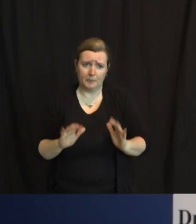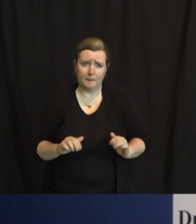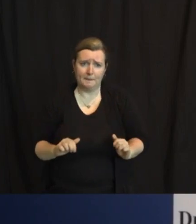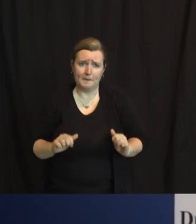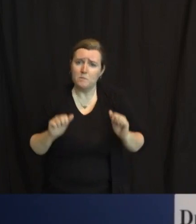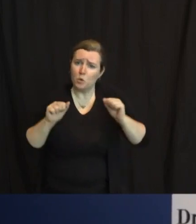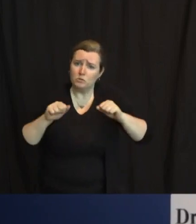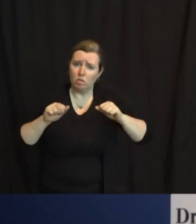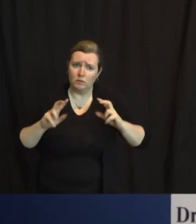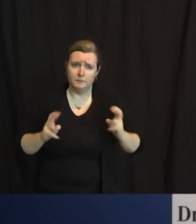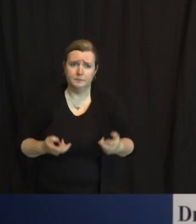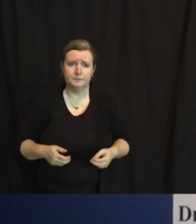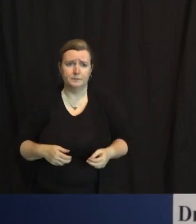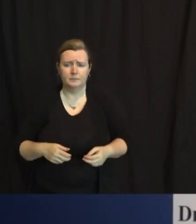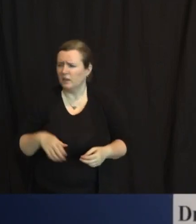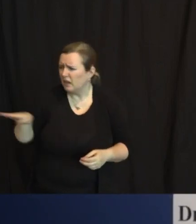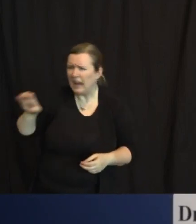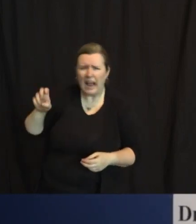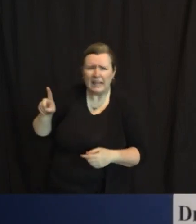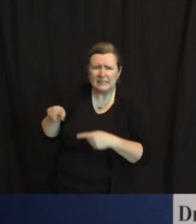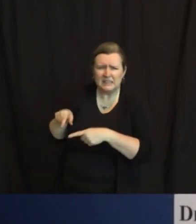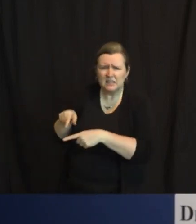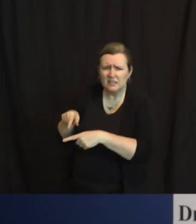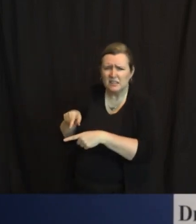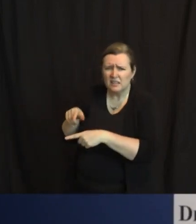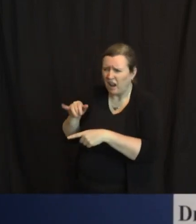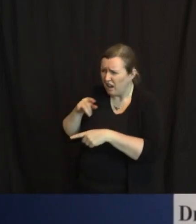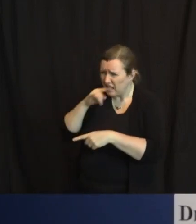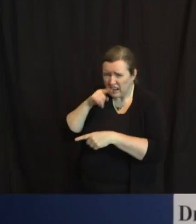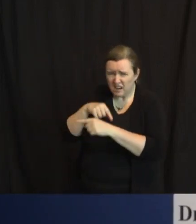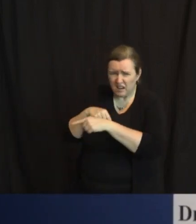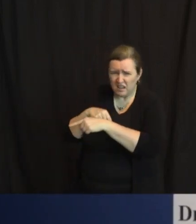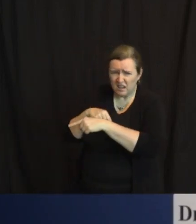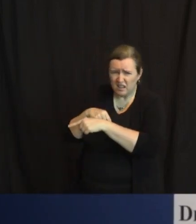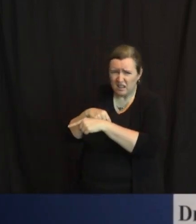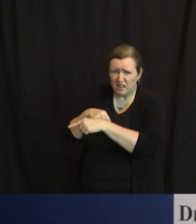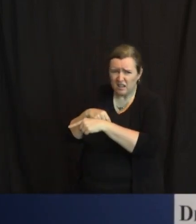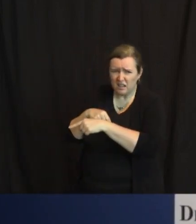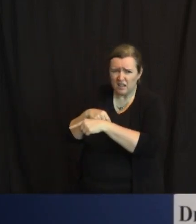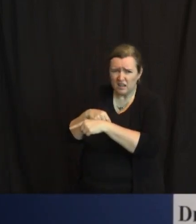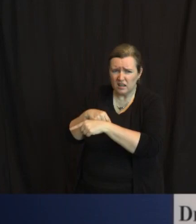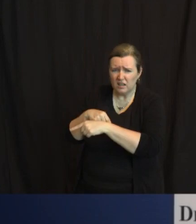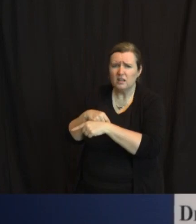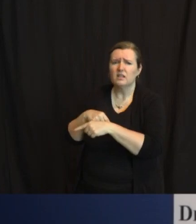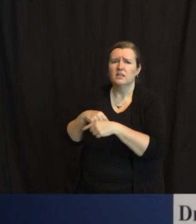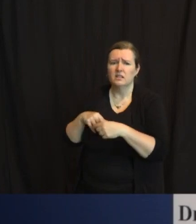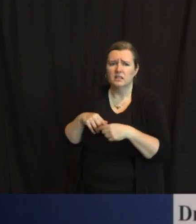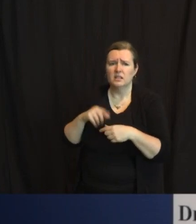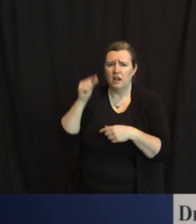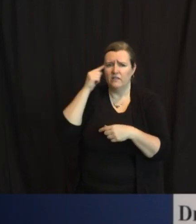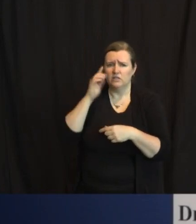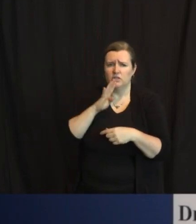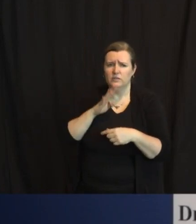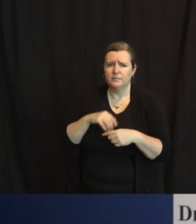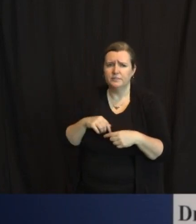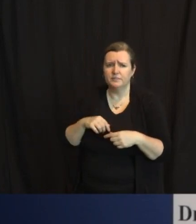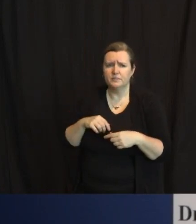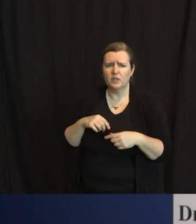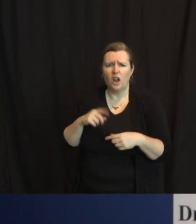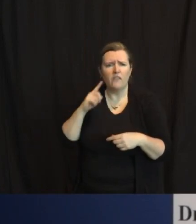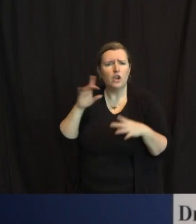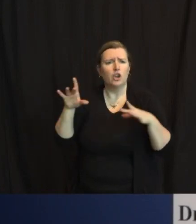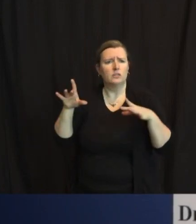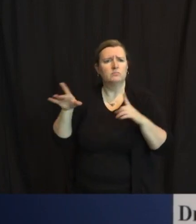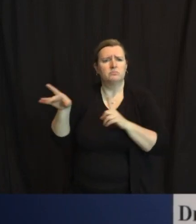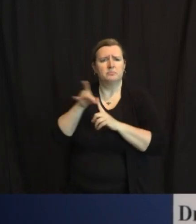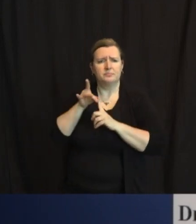kids. We had at least one of our kids, maybe more, contracted in a pool 10 or